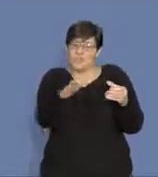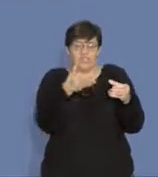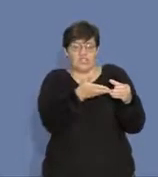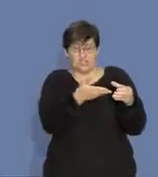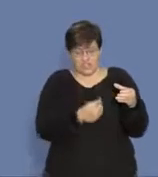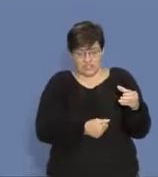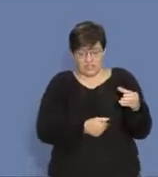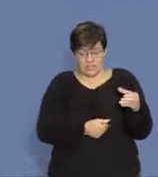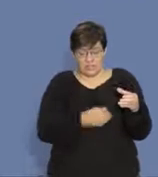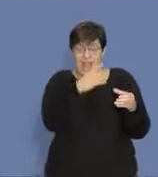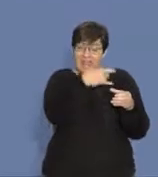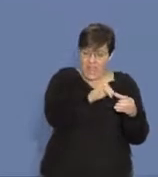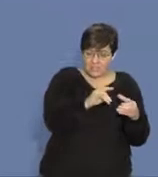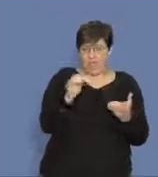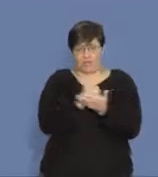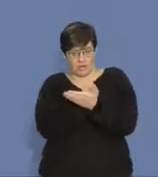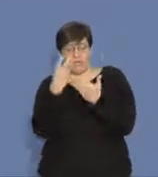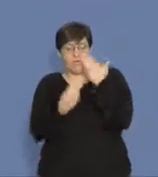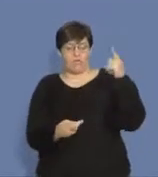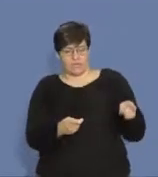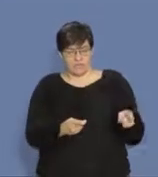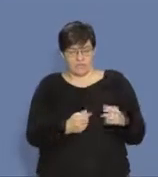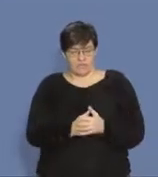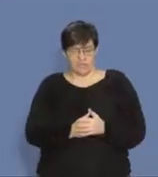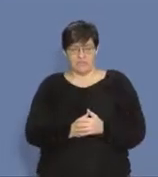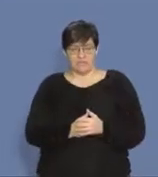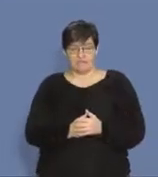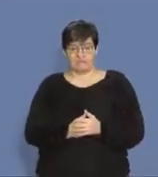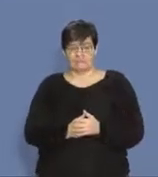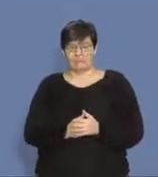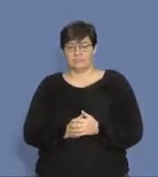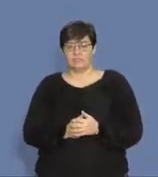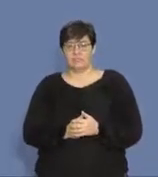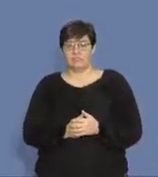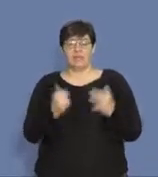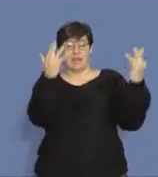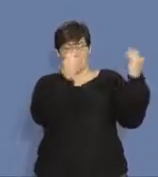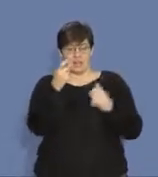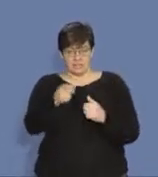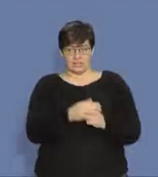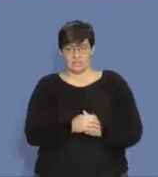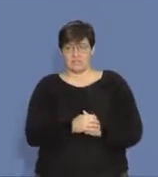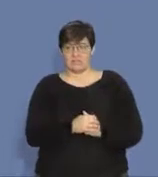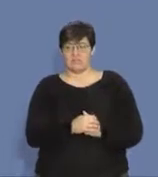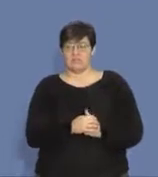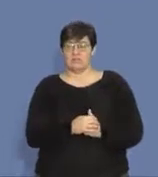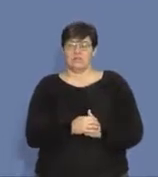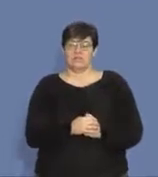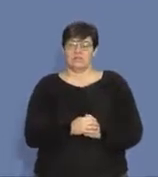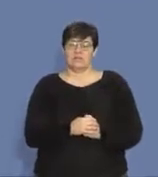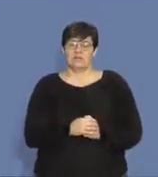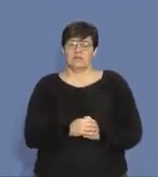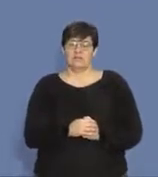It's both cash and credit sales. So step number one, let's do the calculation for it. And this is what we're going